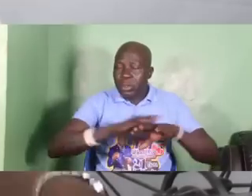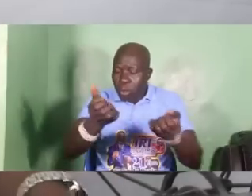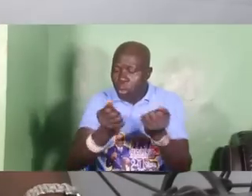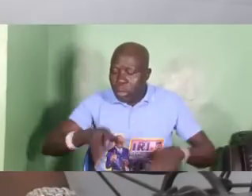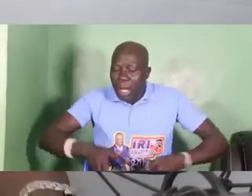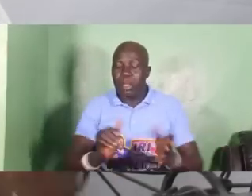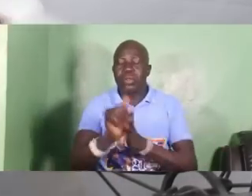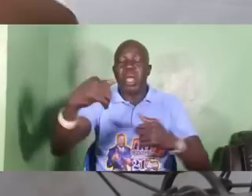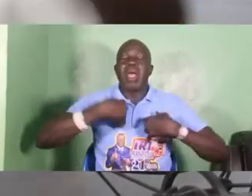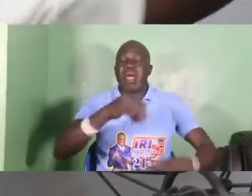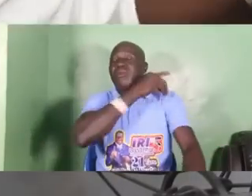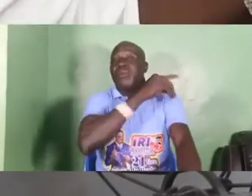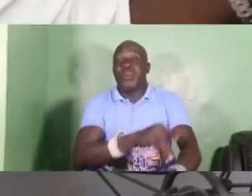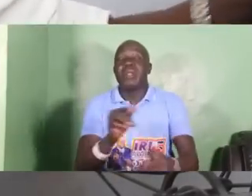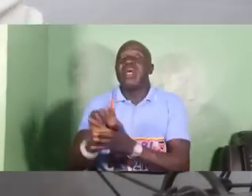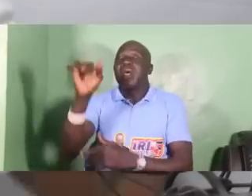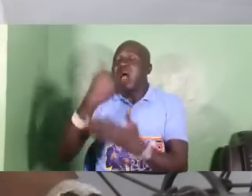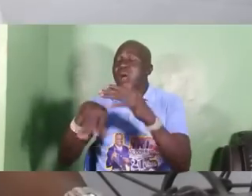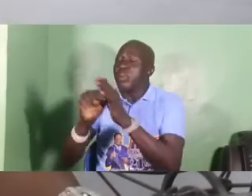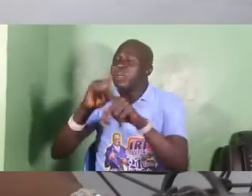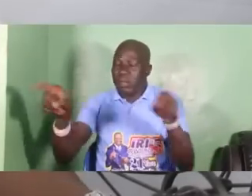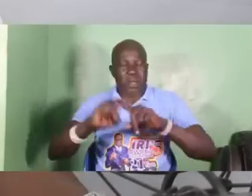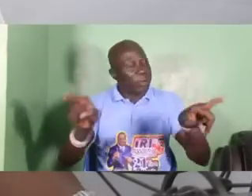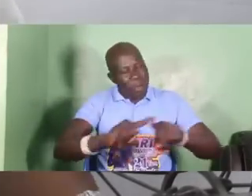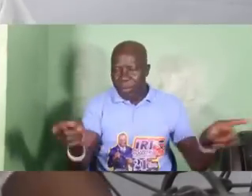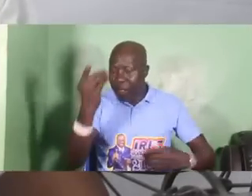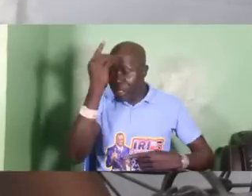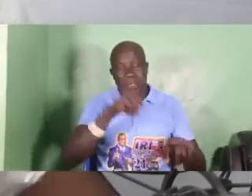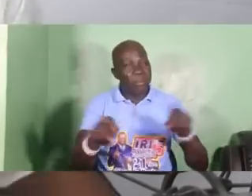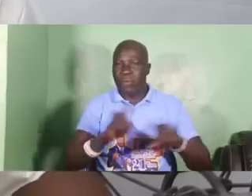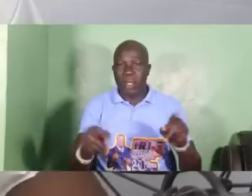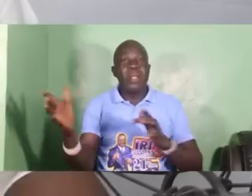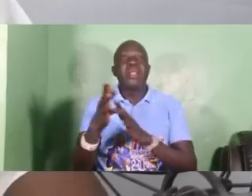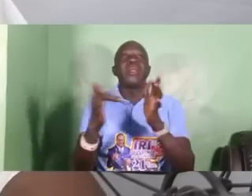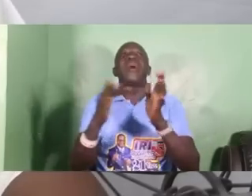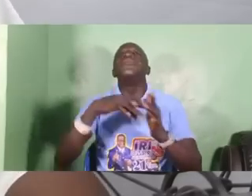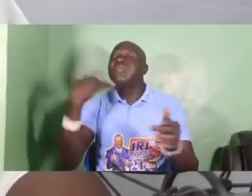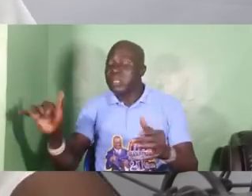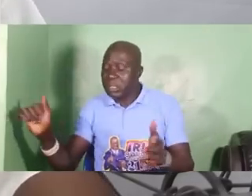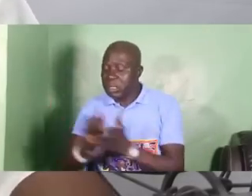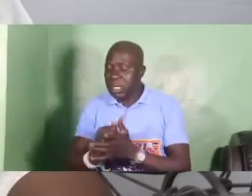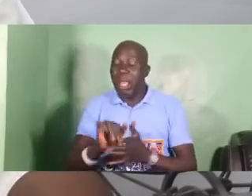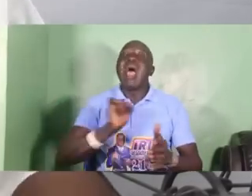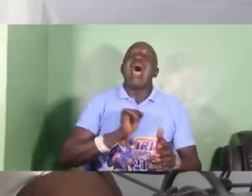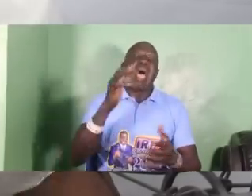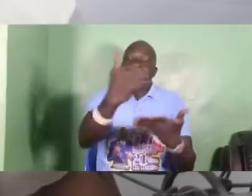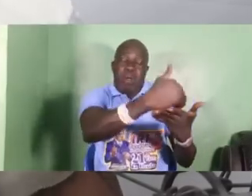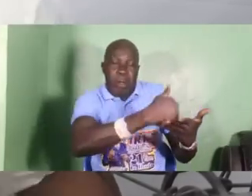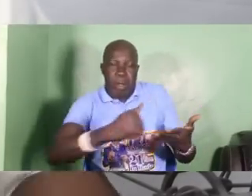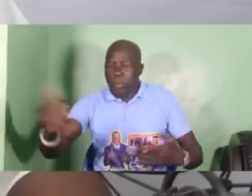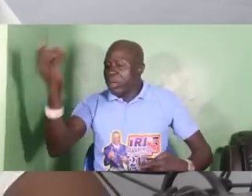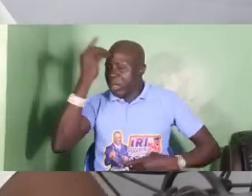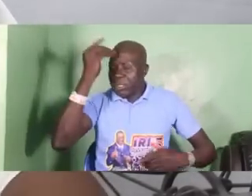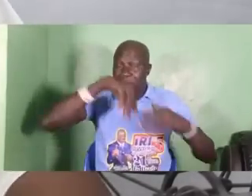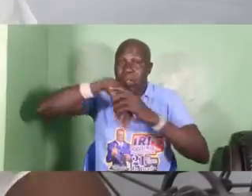Is a disease that didn't allow one to give birth. Is a disease. We have different kinds of diseases. But the Bible says, and take